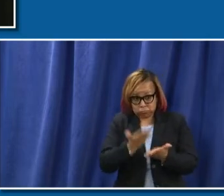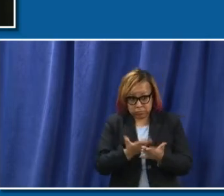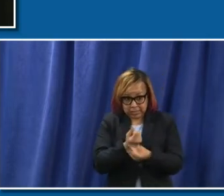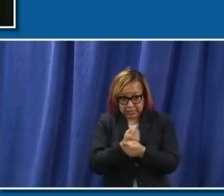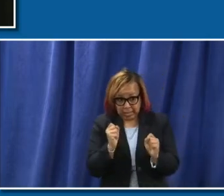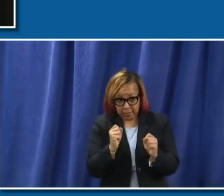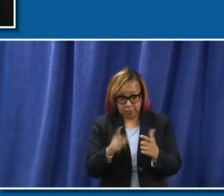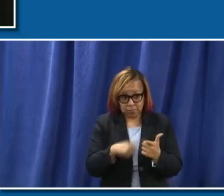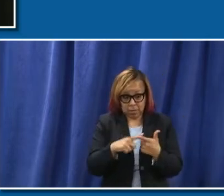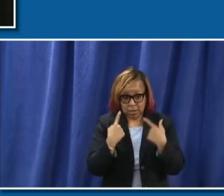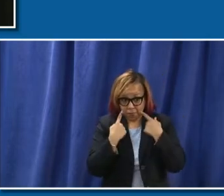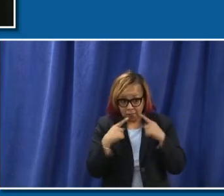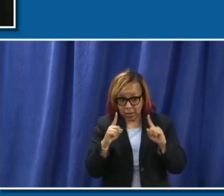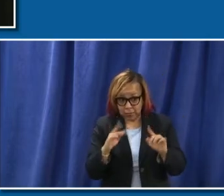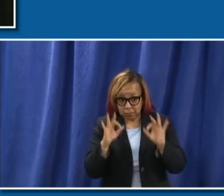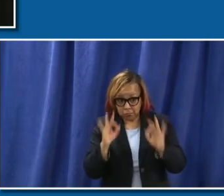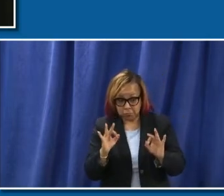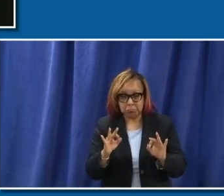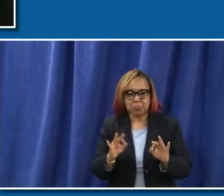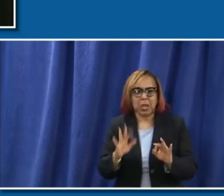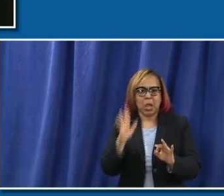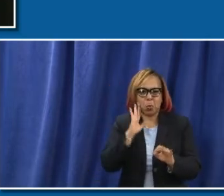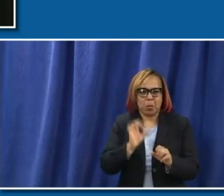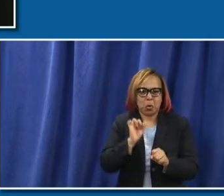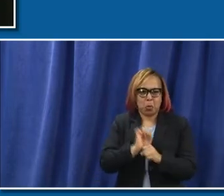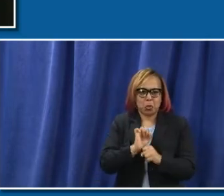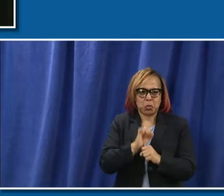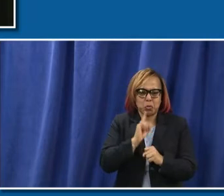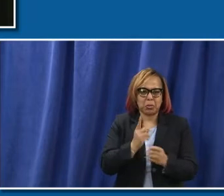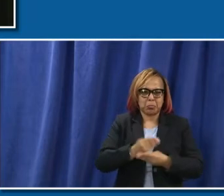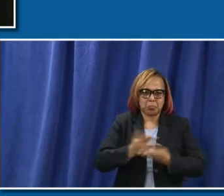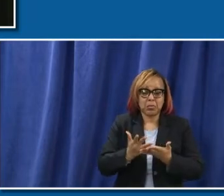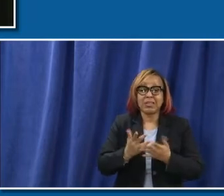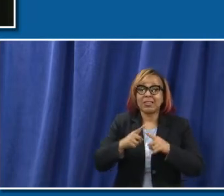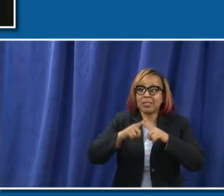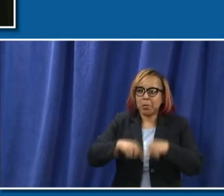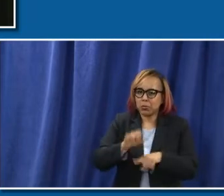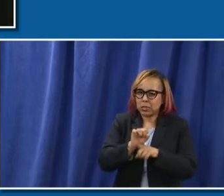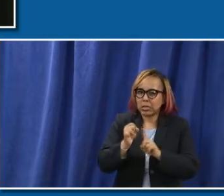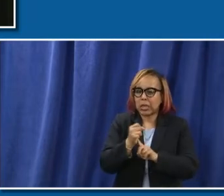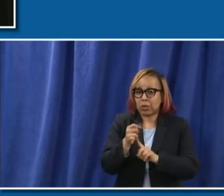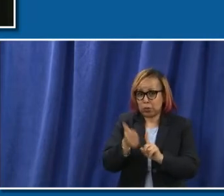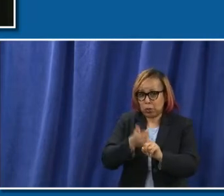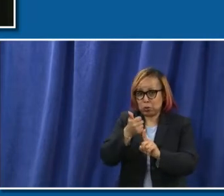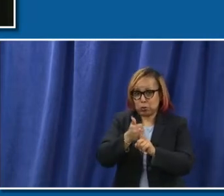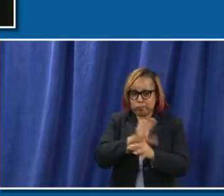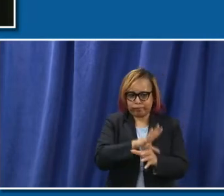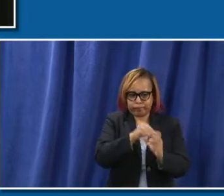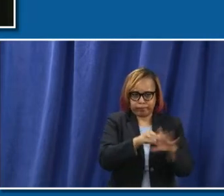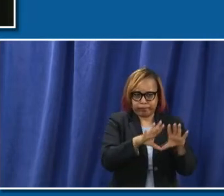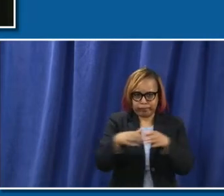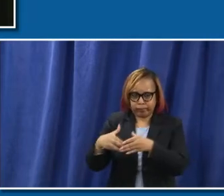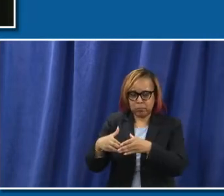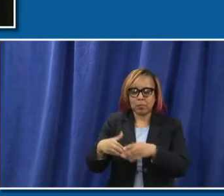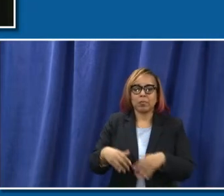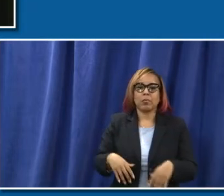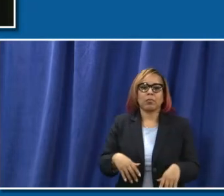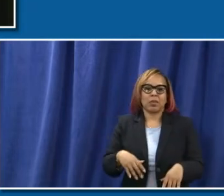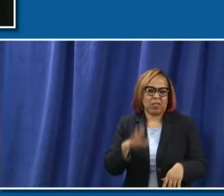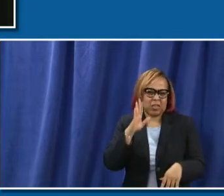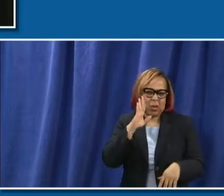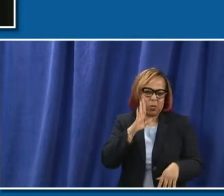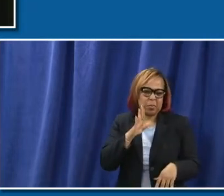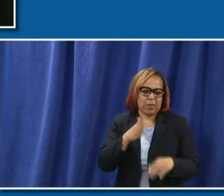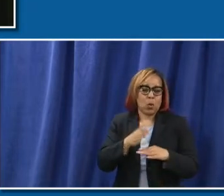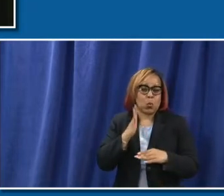and effective, and we'll be working to push them out. And it really depends on the setting that you are getting vaccinated in that we'll be